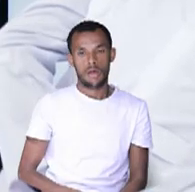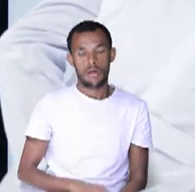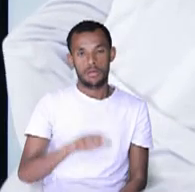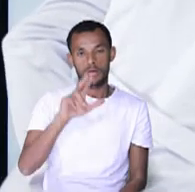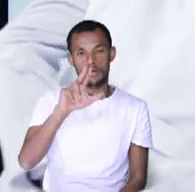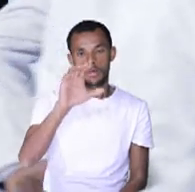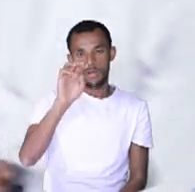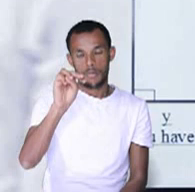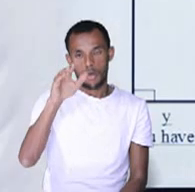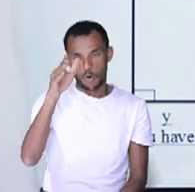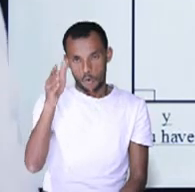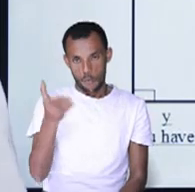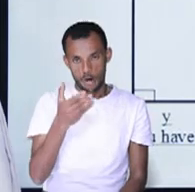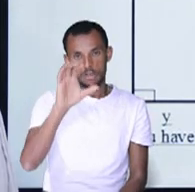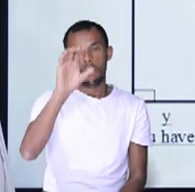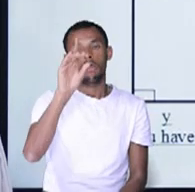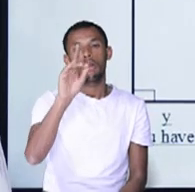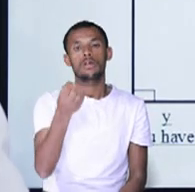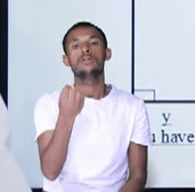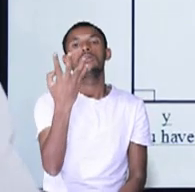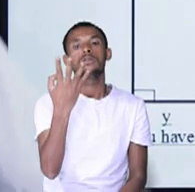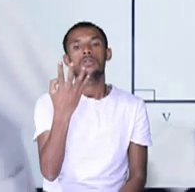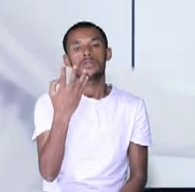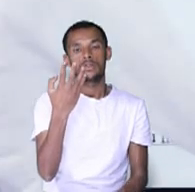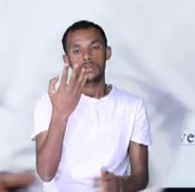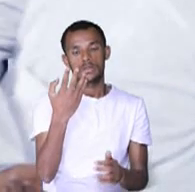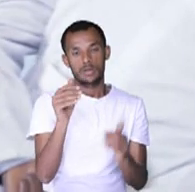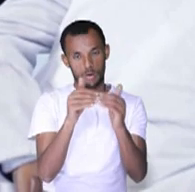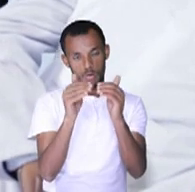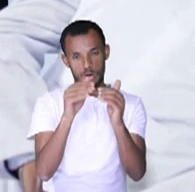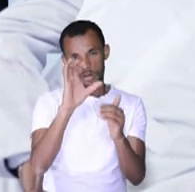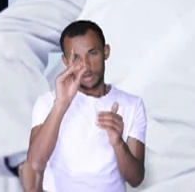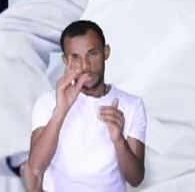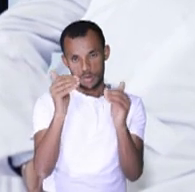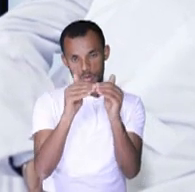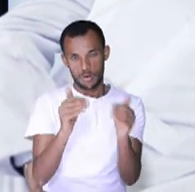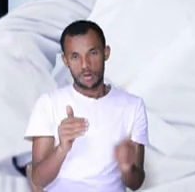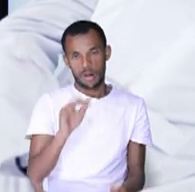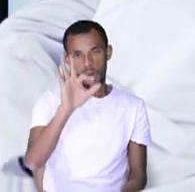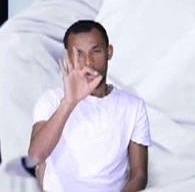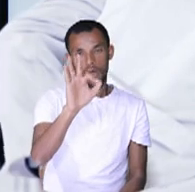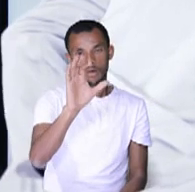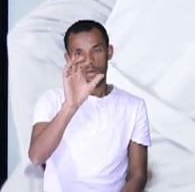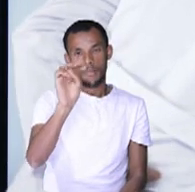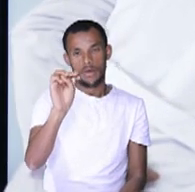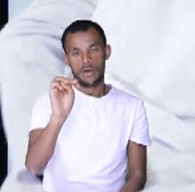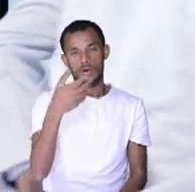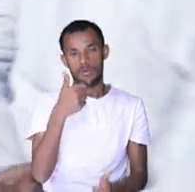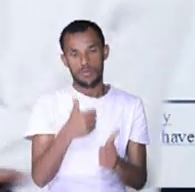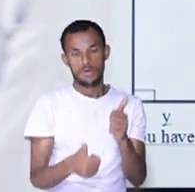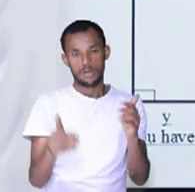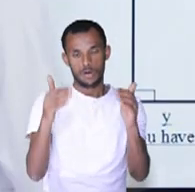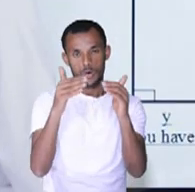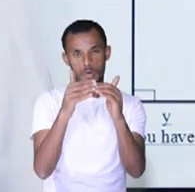3 centimeter over what is CD? CD is also given, that is 9 centimeter, which